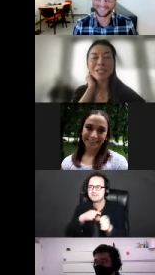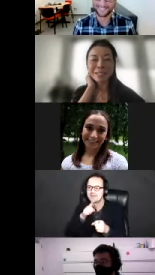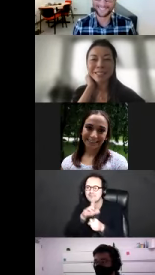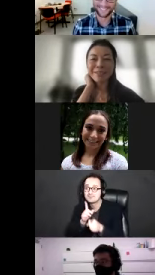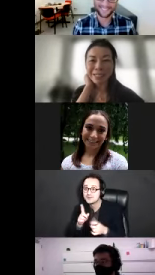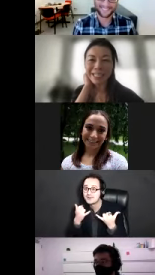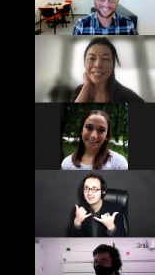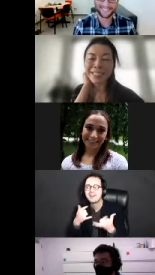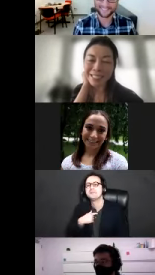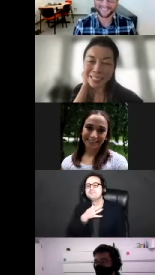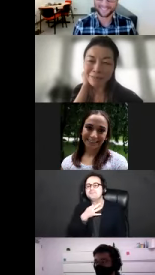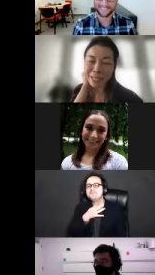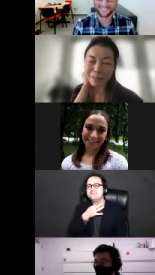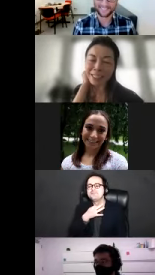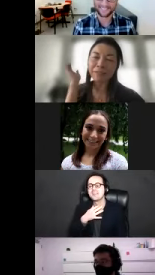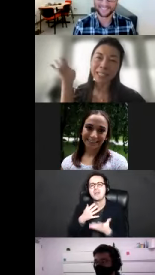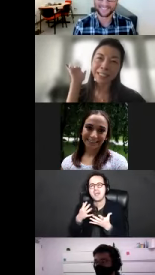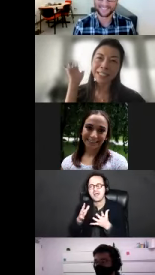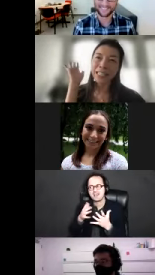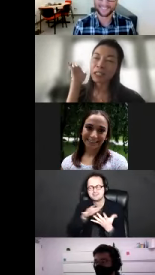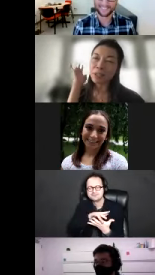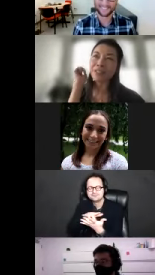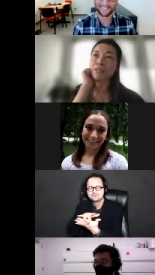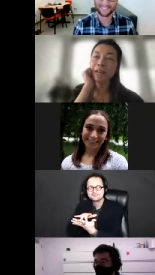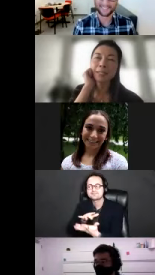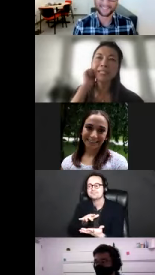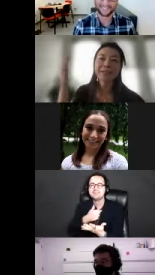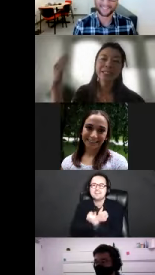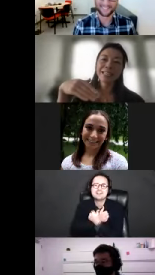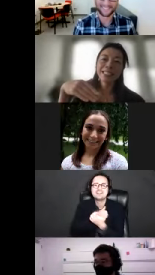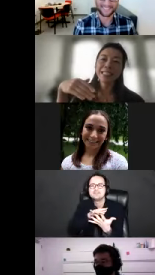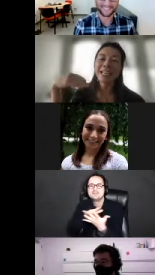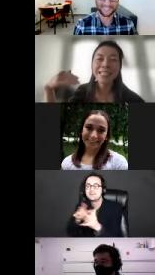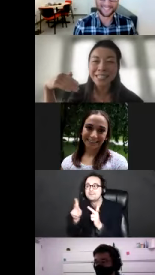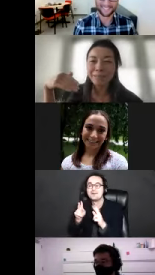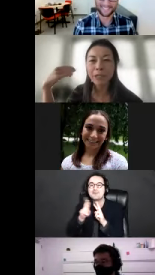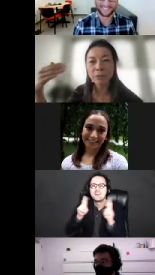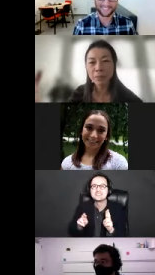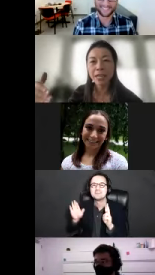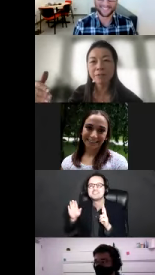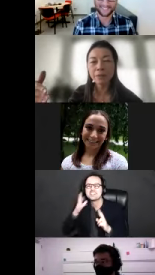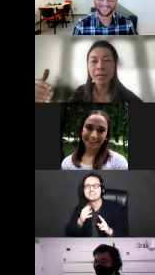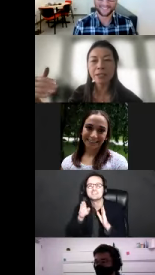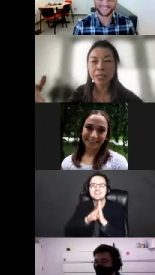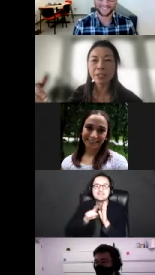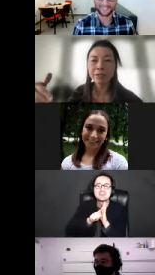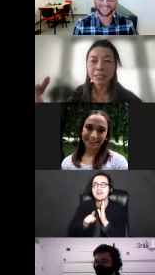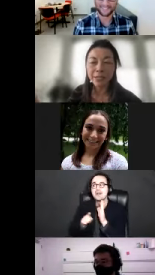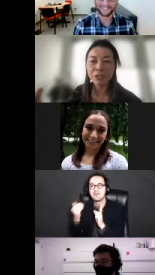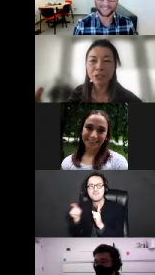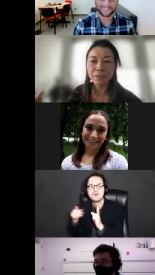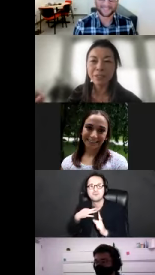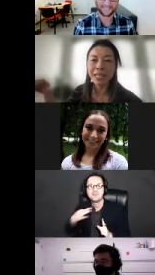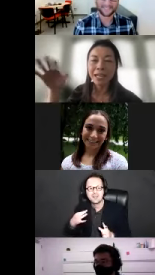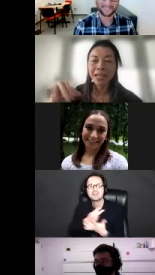So I was curious, and I was looking at studying his resume. I love studying superstars' resumes, so I was studying it. And I think when you were applying for graduate school